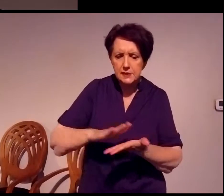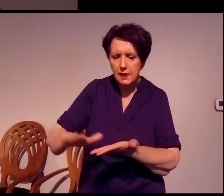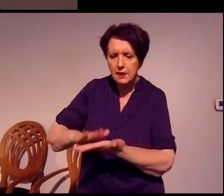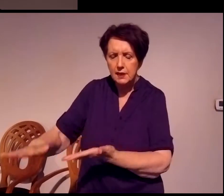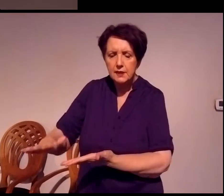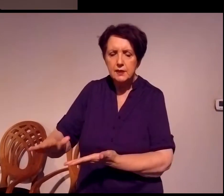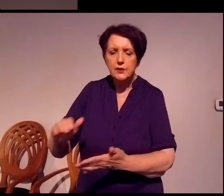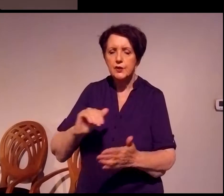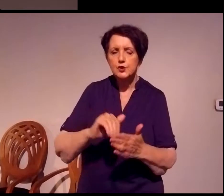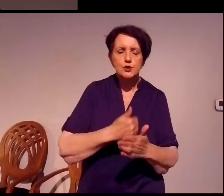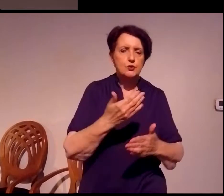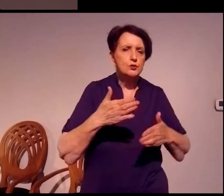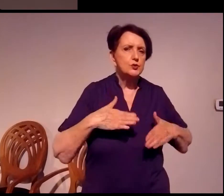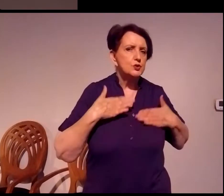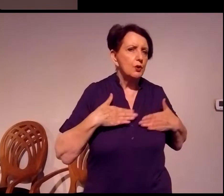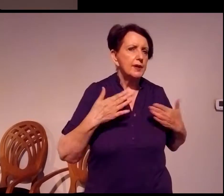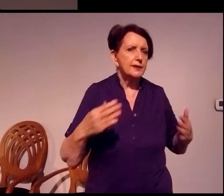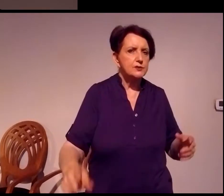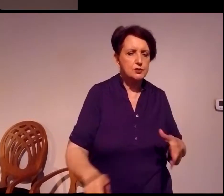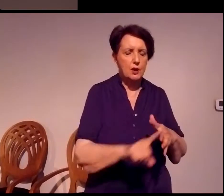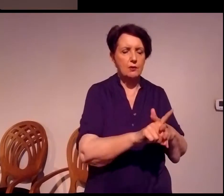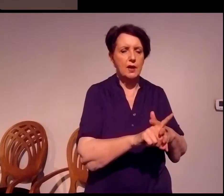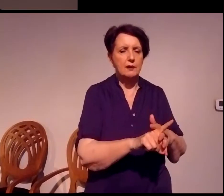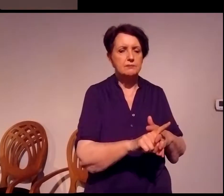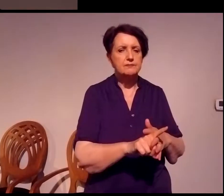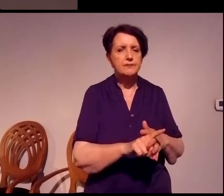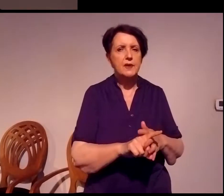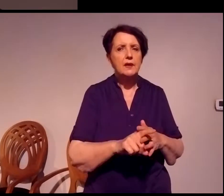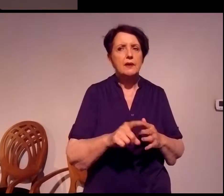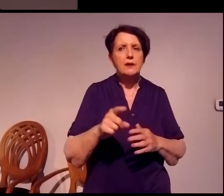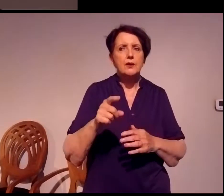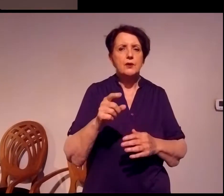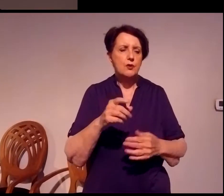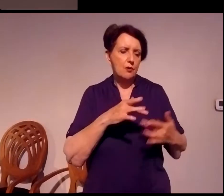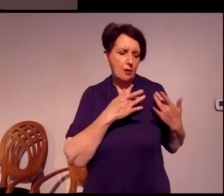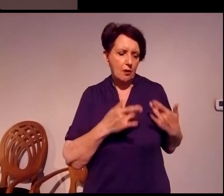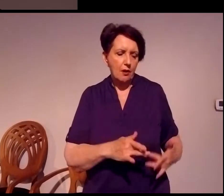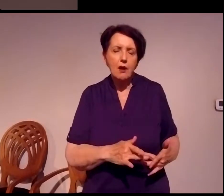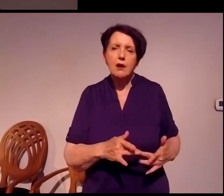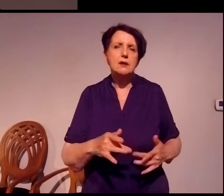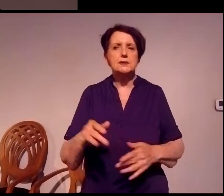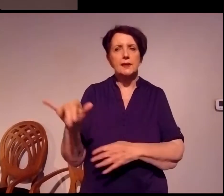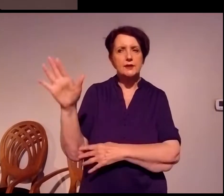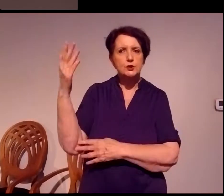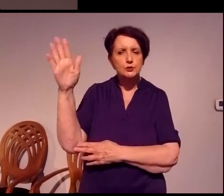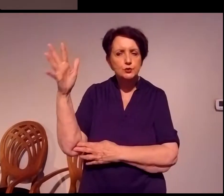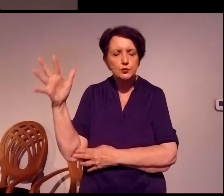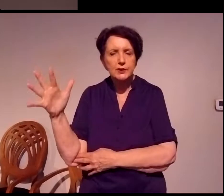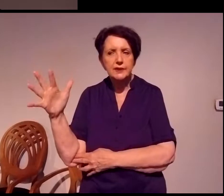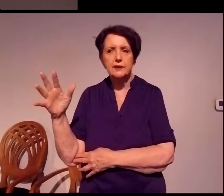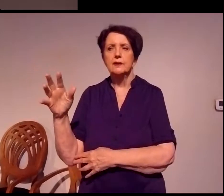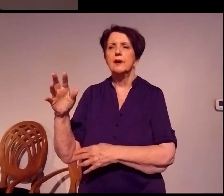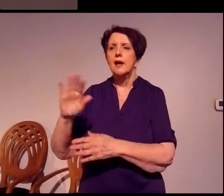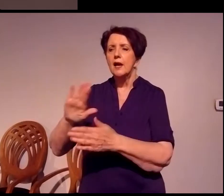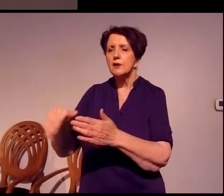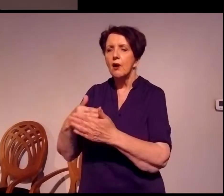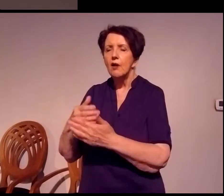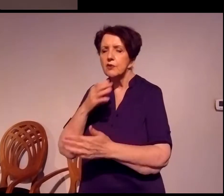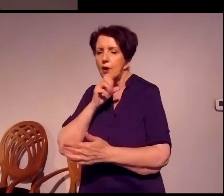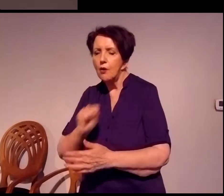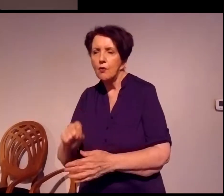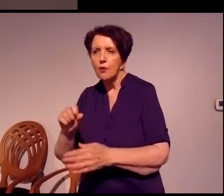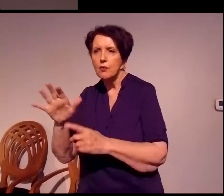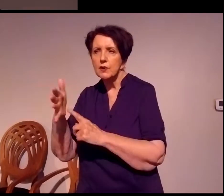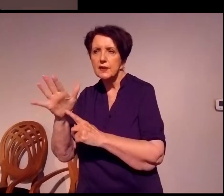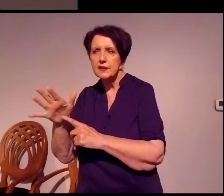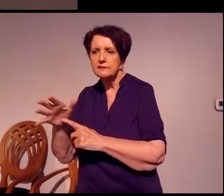the yellow leaves from the bough of your heart so that fresh green leaves can grow in their place. It